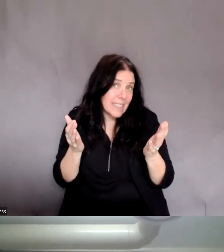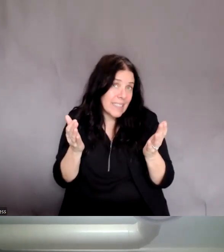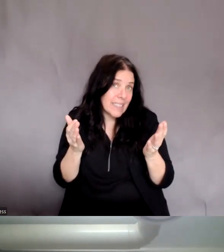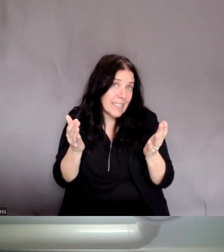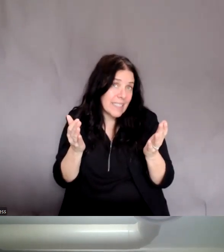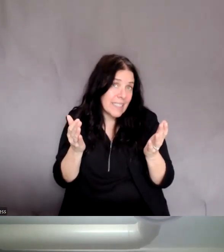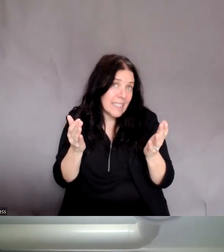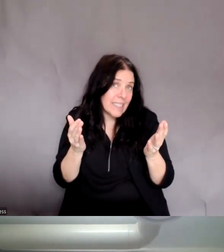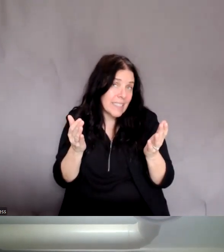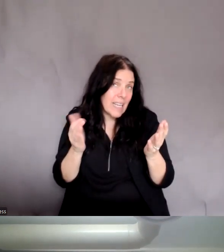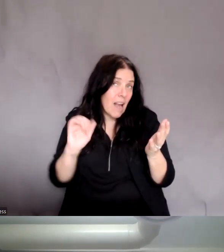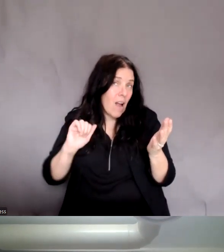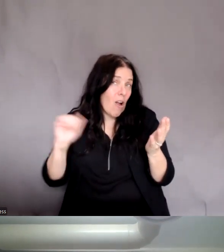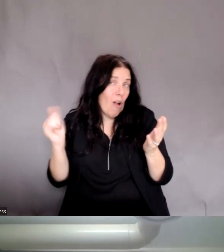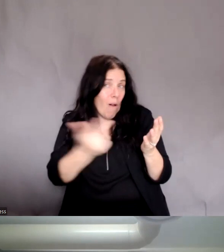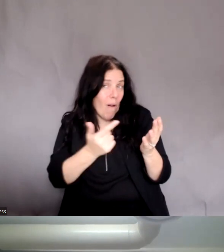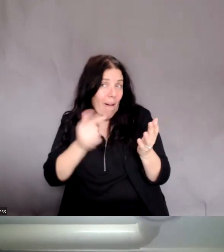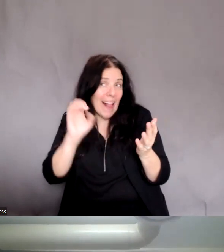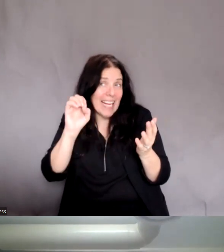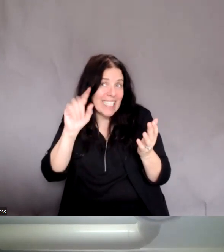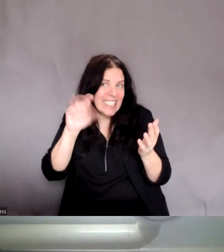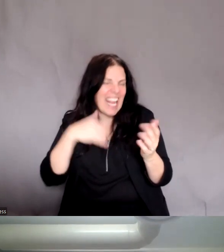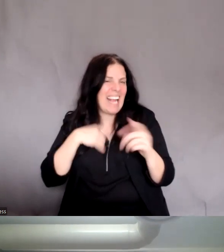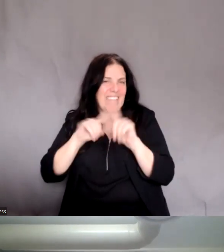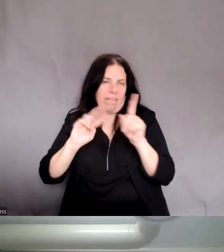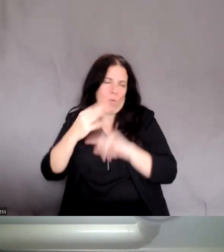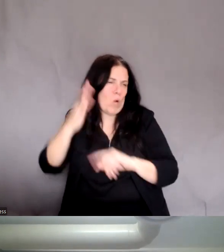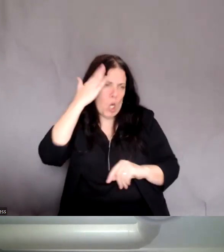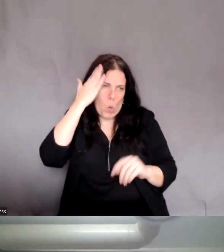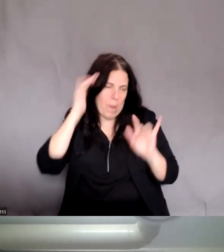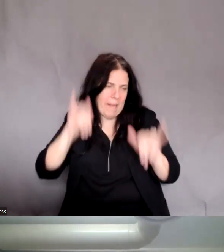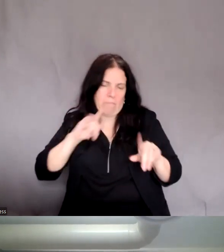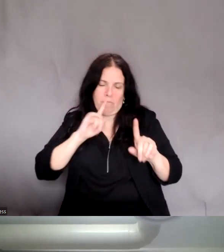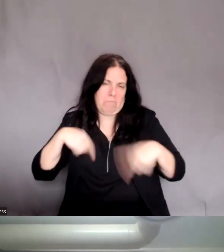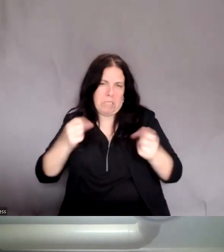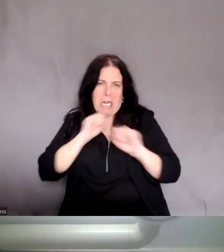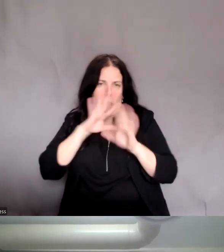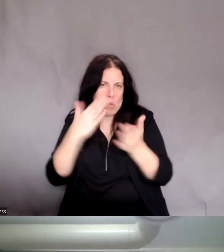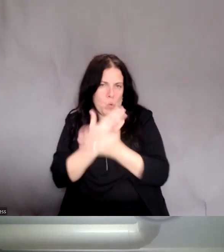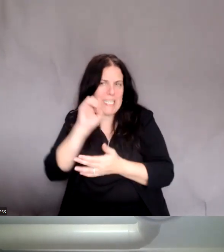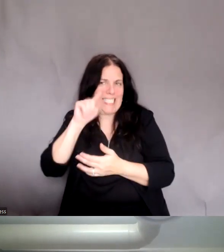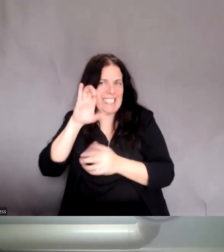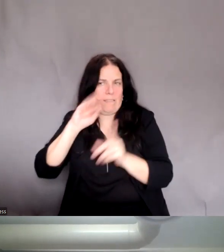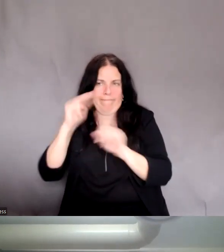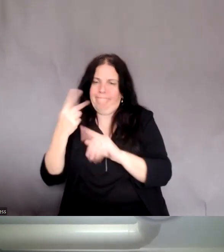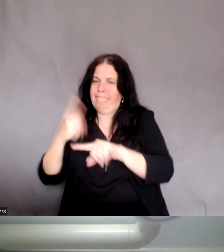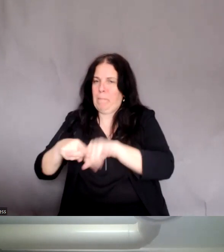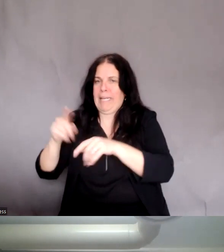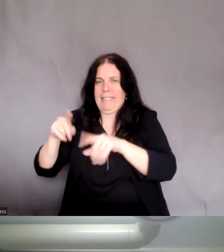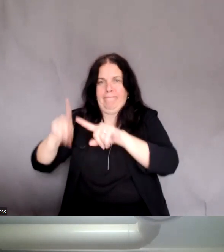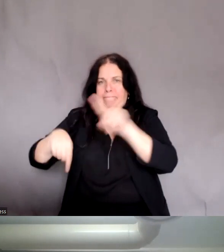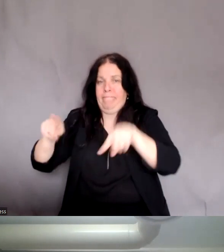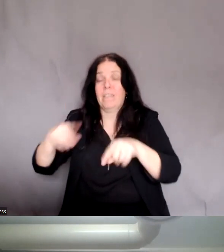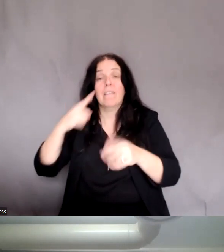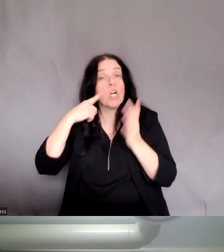slightly different interpretations from ETCs. That's well known. And for example, I was instructed